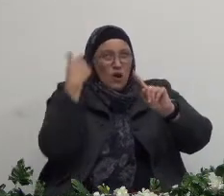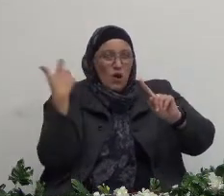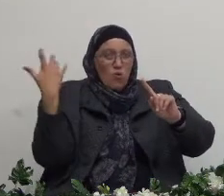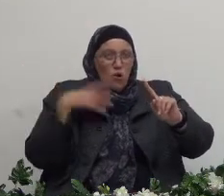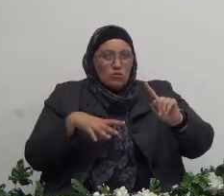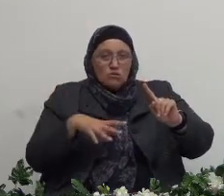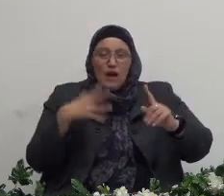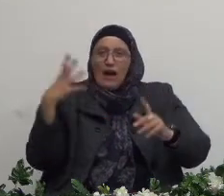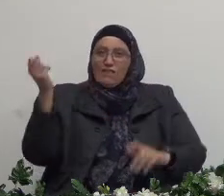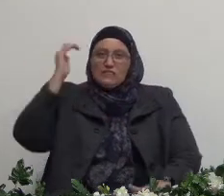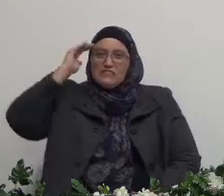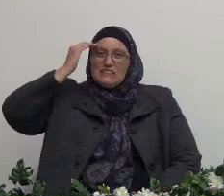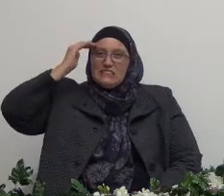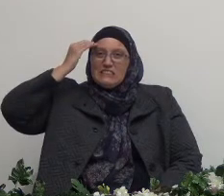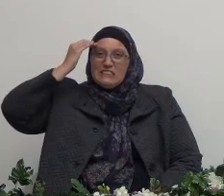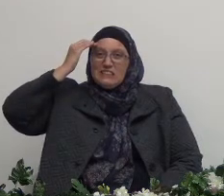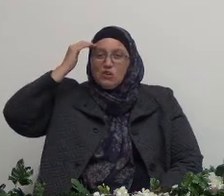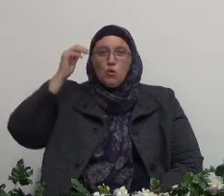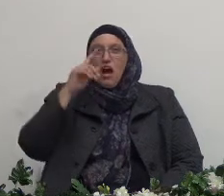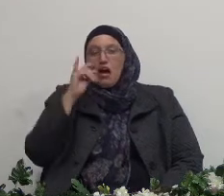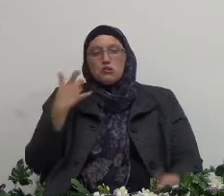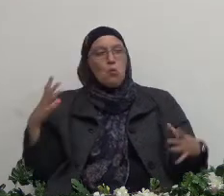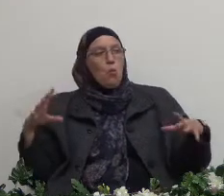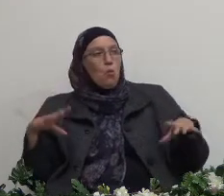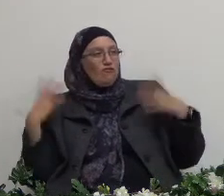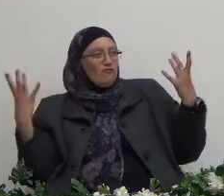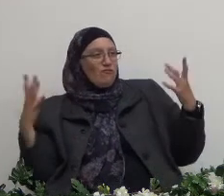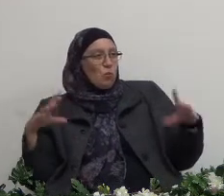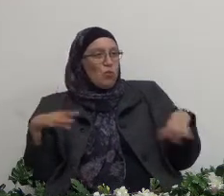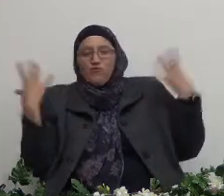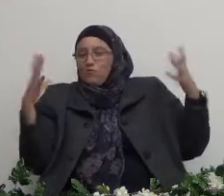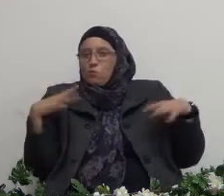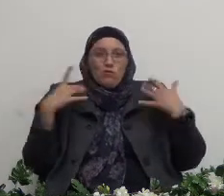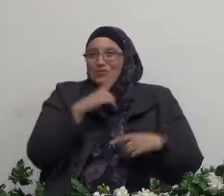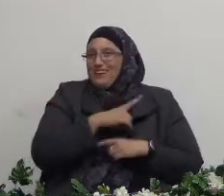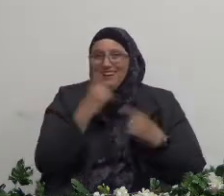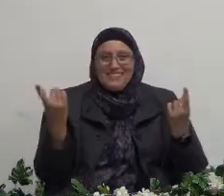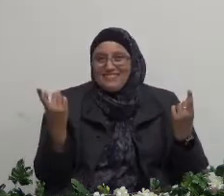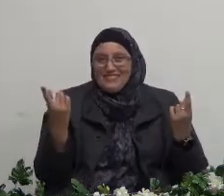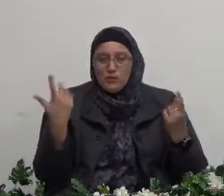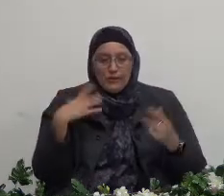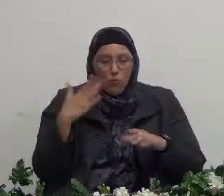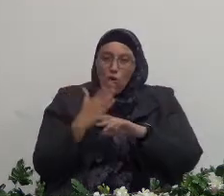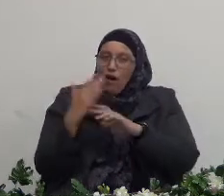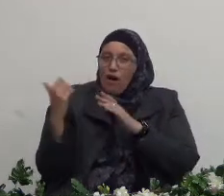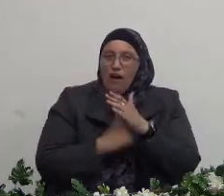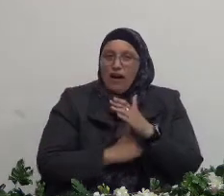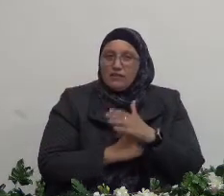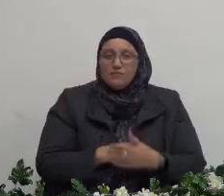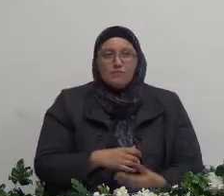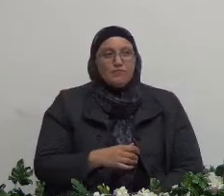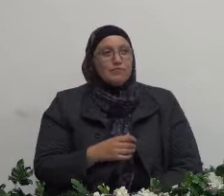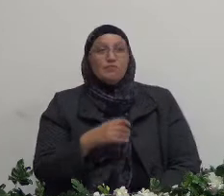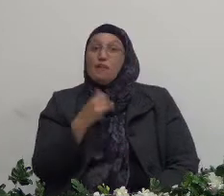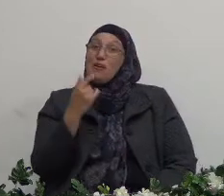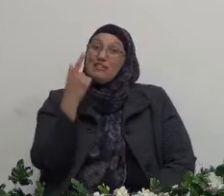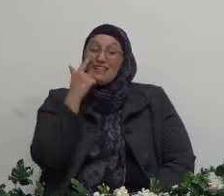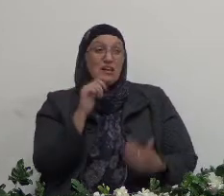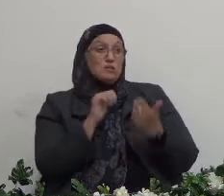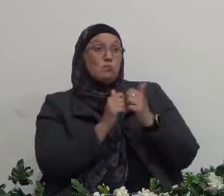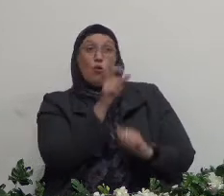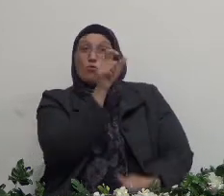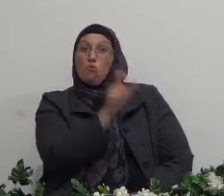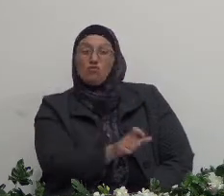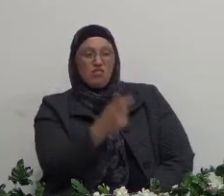on raw talent. You know, a lot of people may say, look, for example, oh, this sportsman is talented. Yes, they are talented. They've